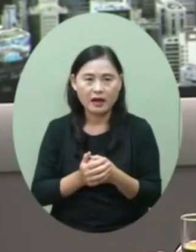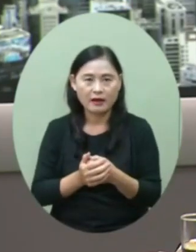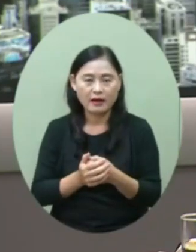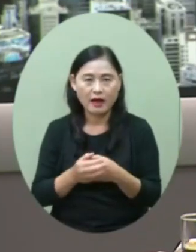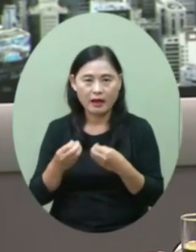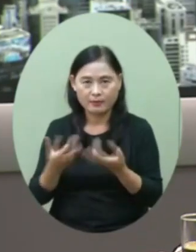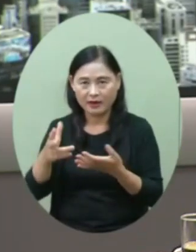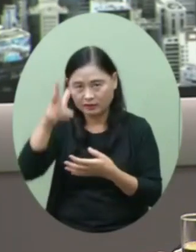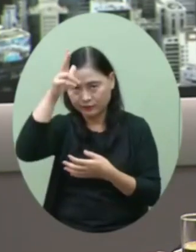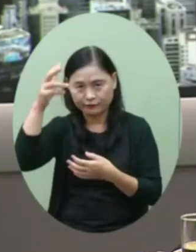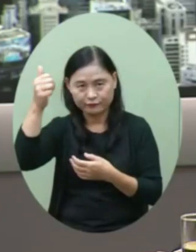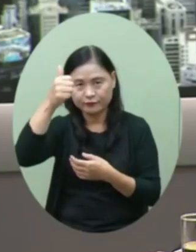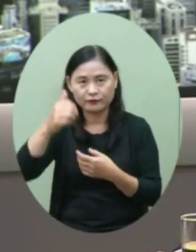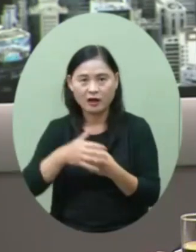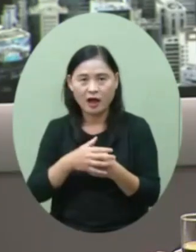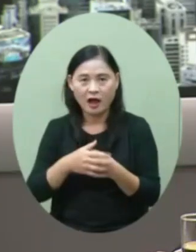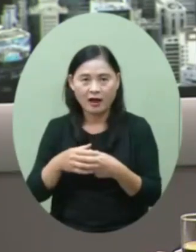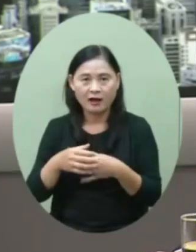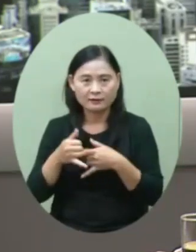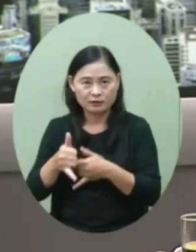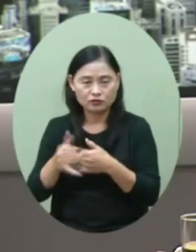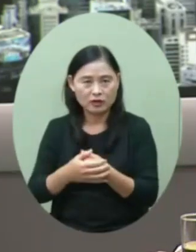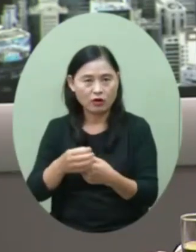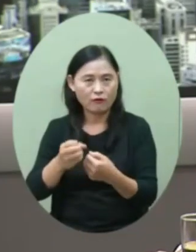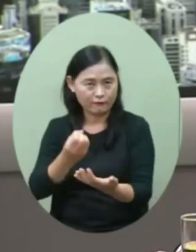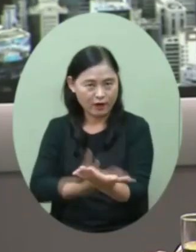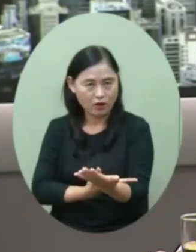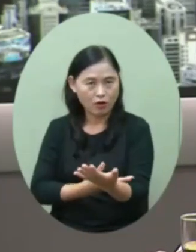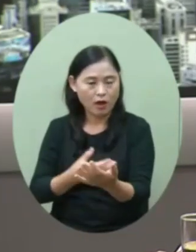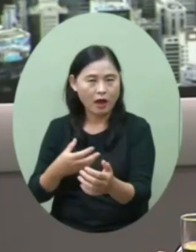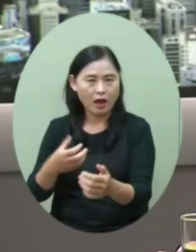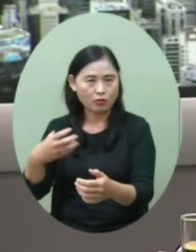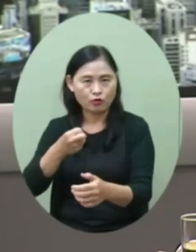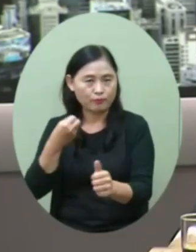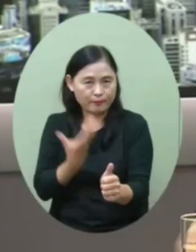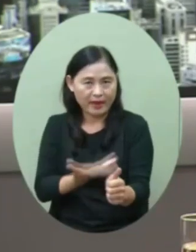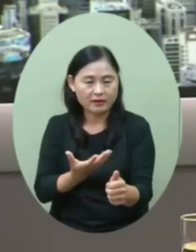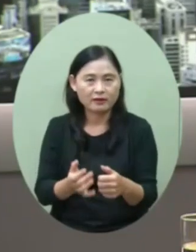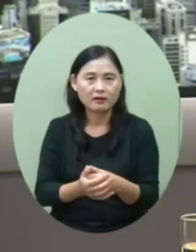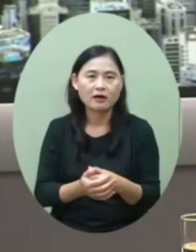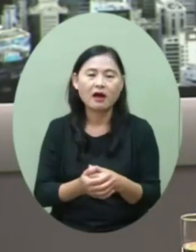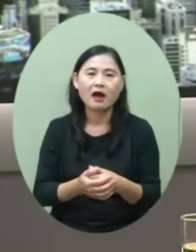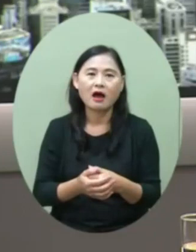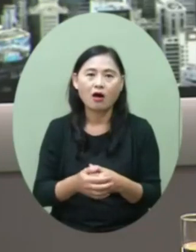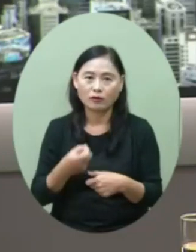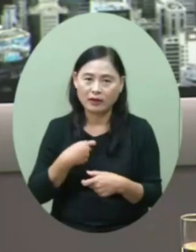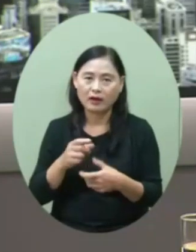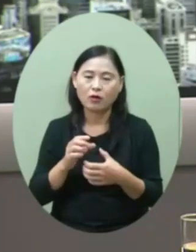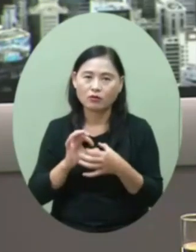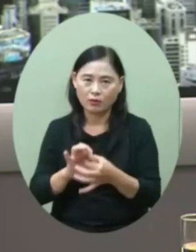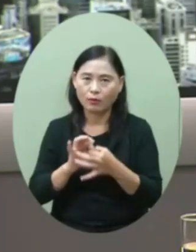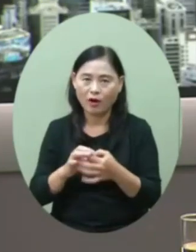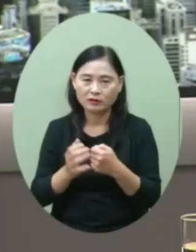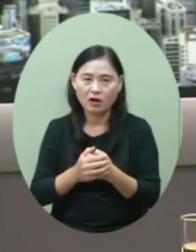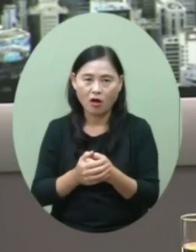Under this law, the chief executive is allowed under the law to give approval to do